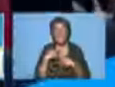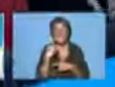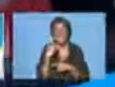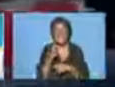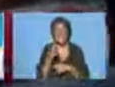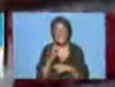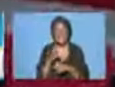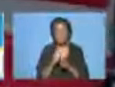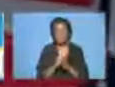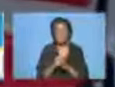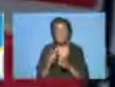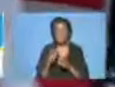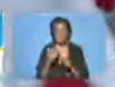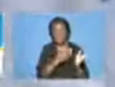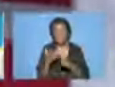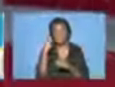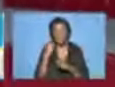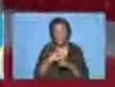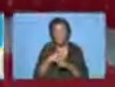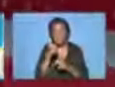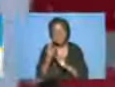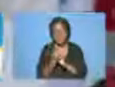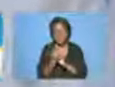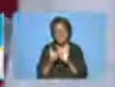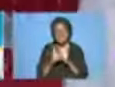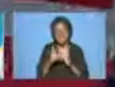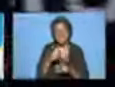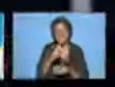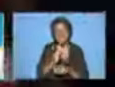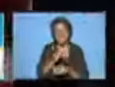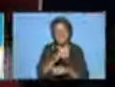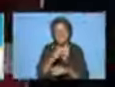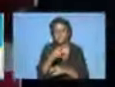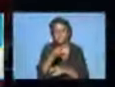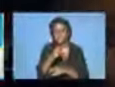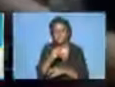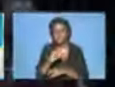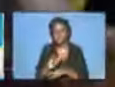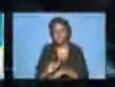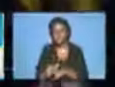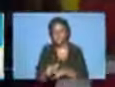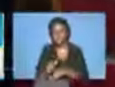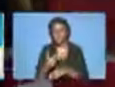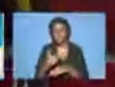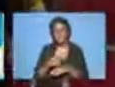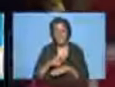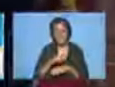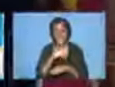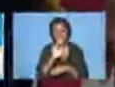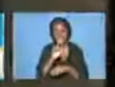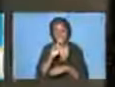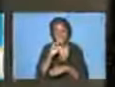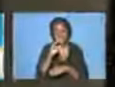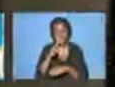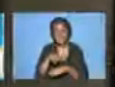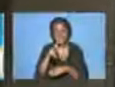tougher matchup here against Argentina. That game comes your way a little after 8 o'clock tomorrow night. After the game, Buddy Hield talking about the team's